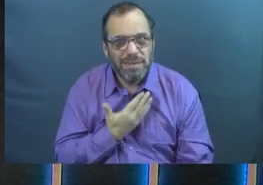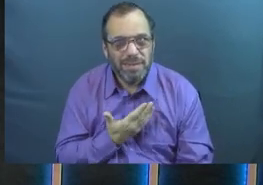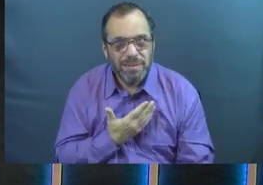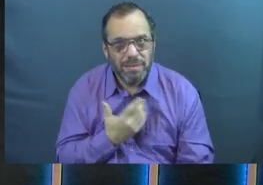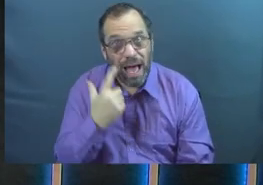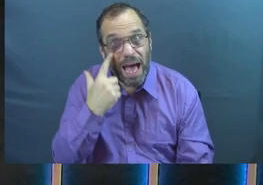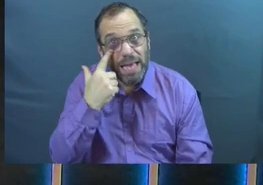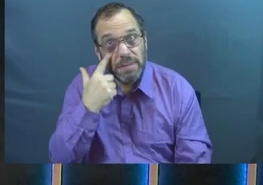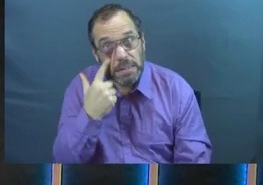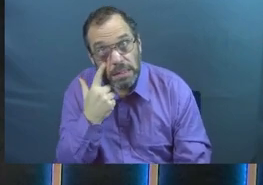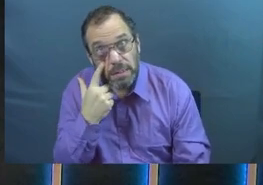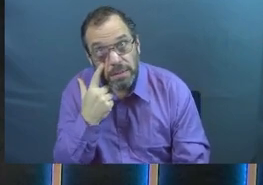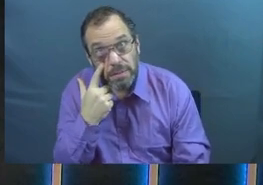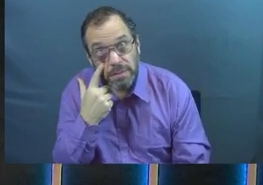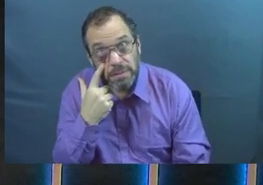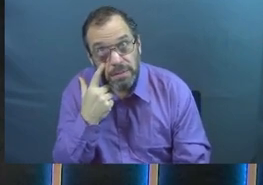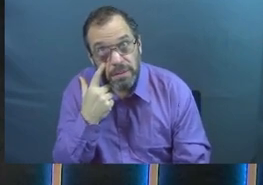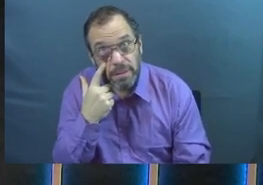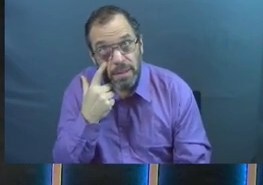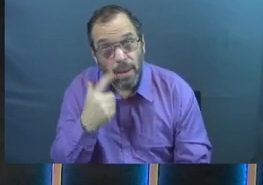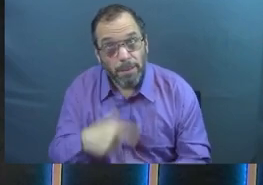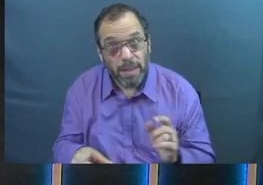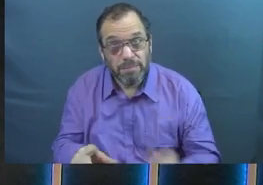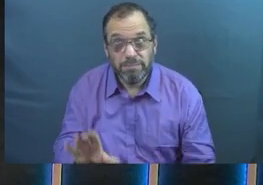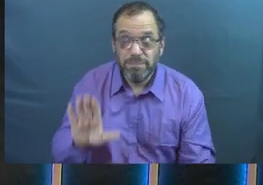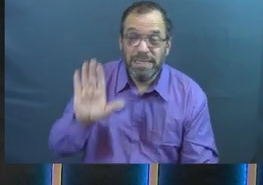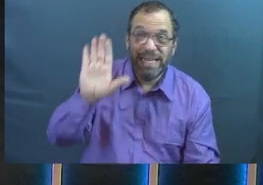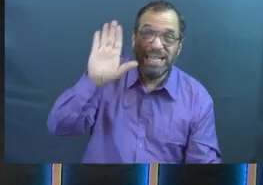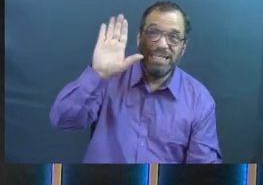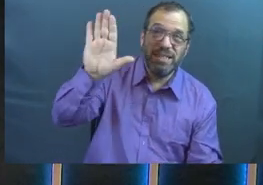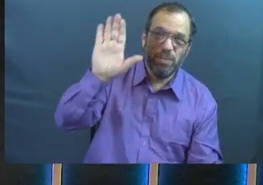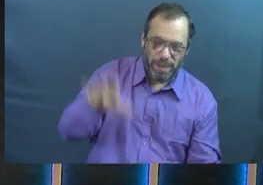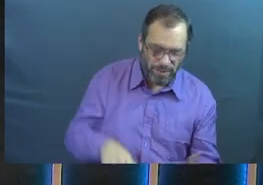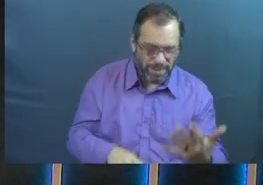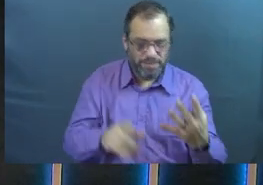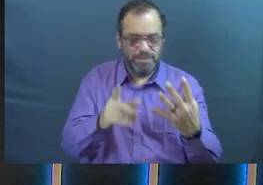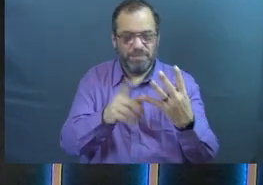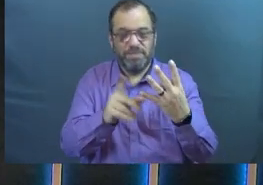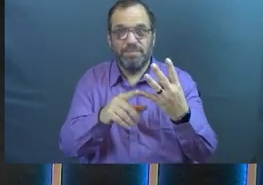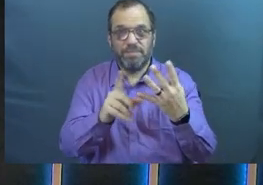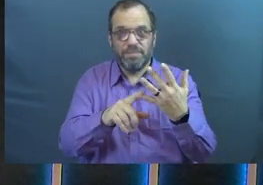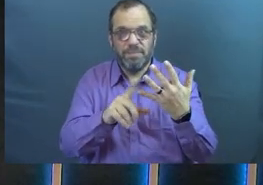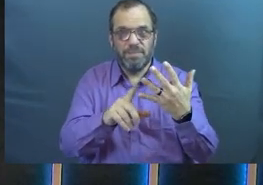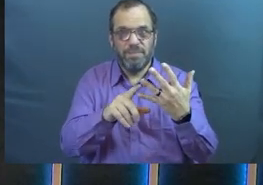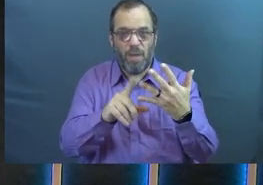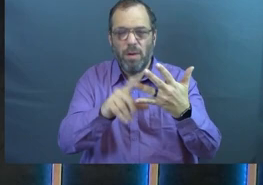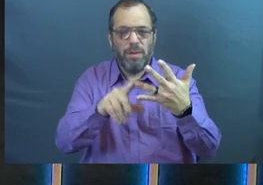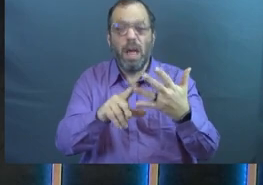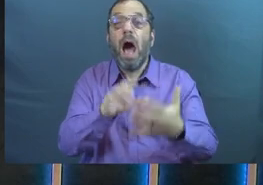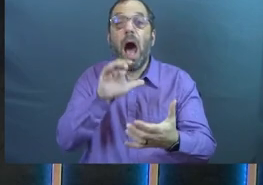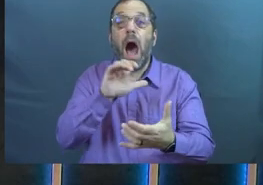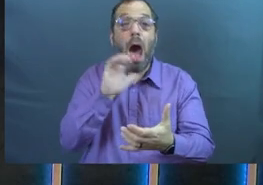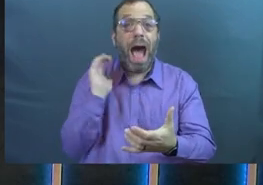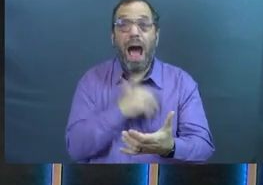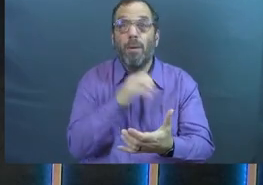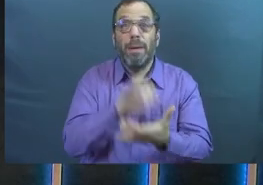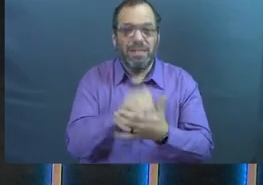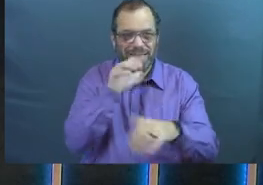I've seen it. But it's his way. Okay, next lie. Our marriage doesn't affect the kids.